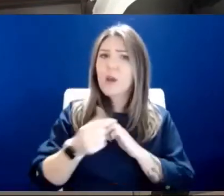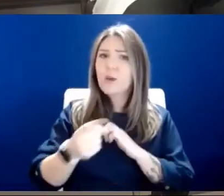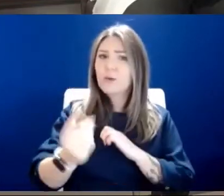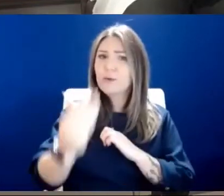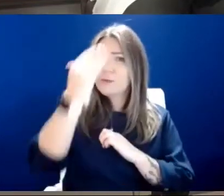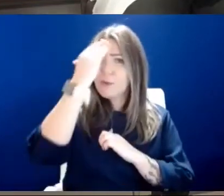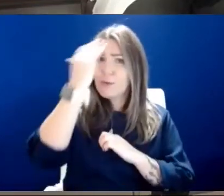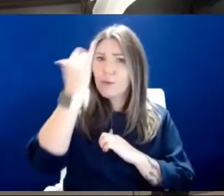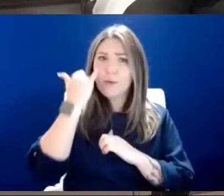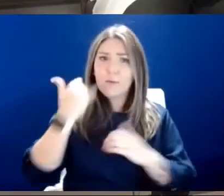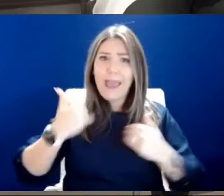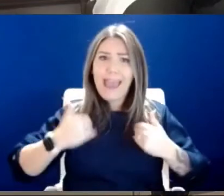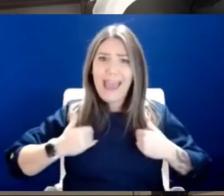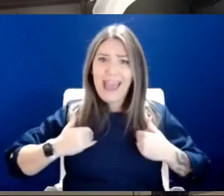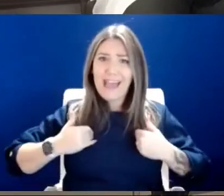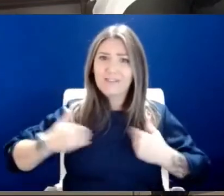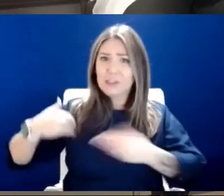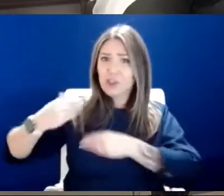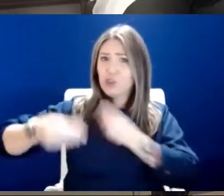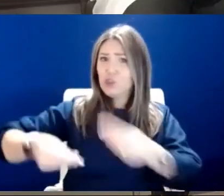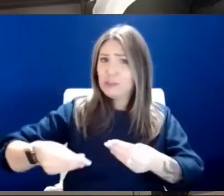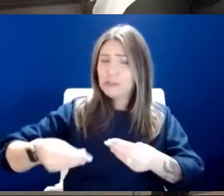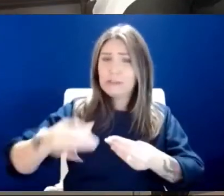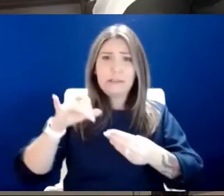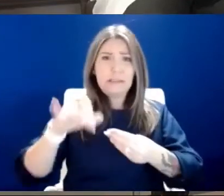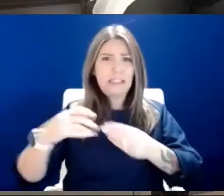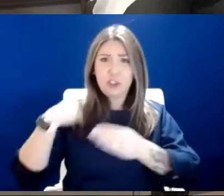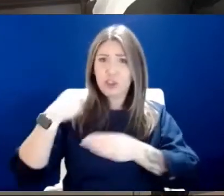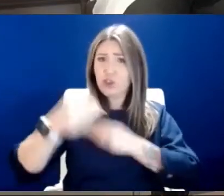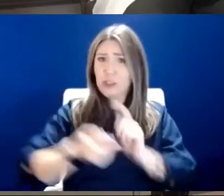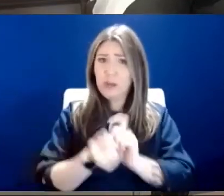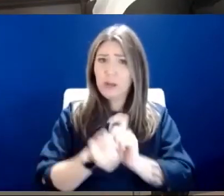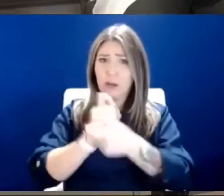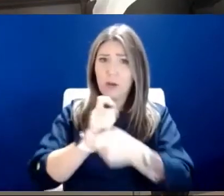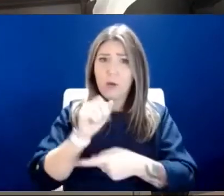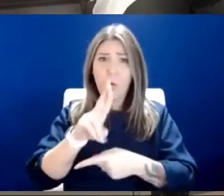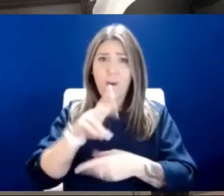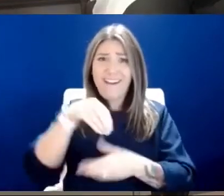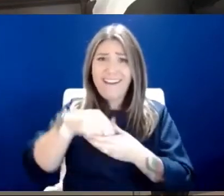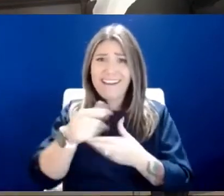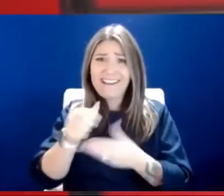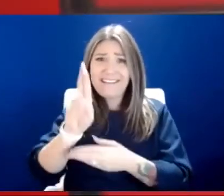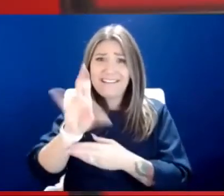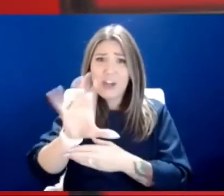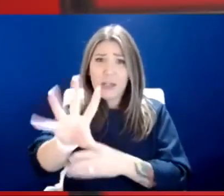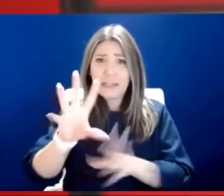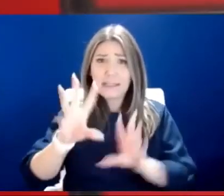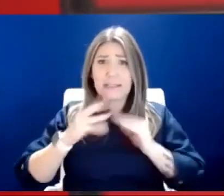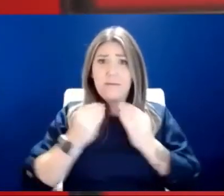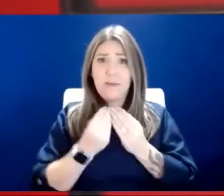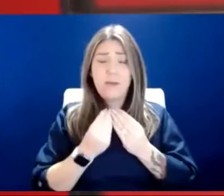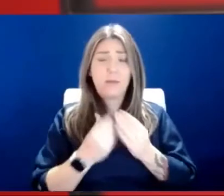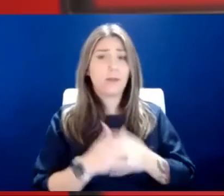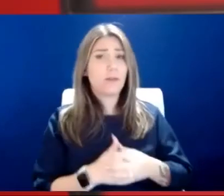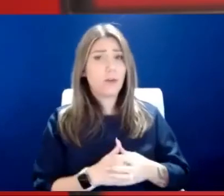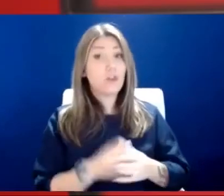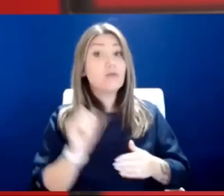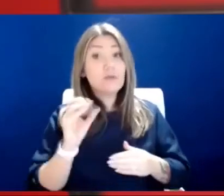Was this just a genetic mutation, or was this in Gary's family? So there are about